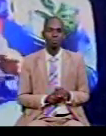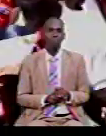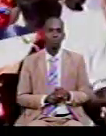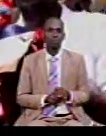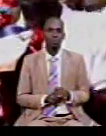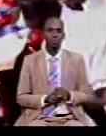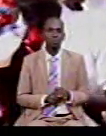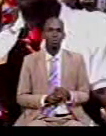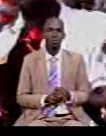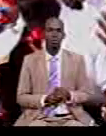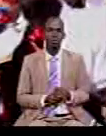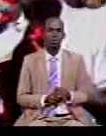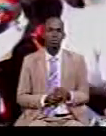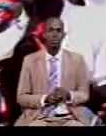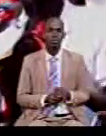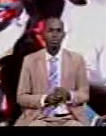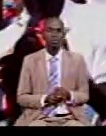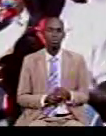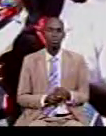welcome Mavis Akako.